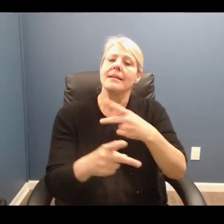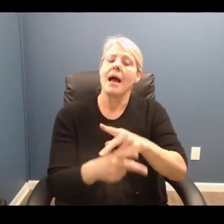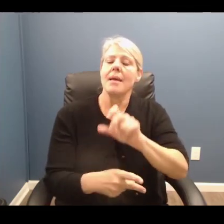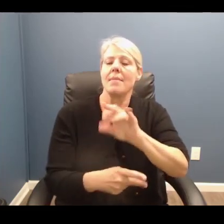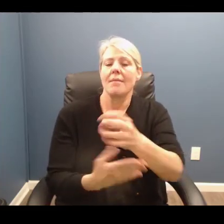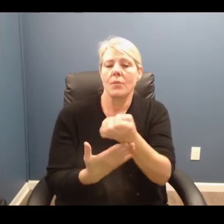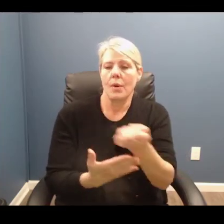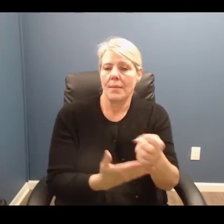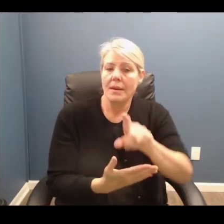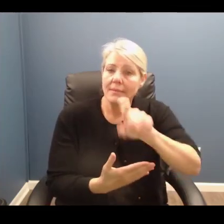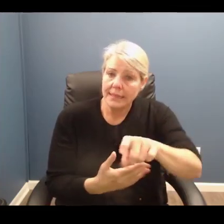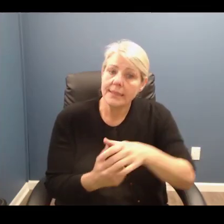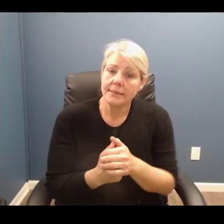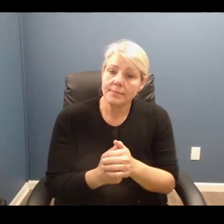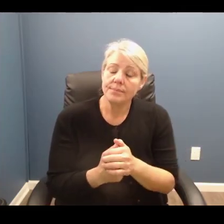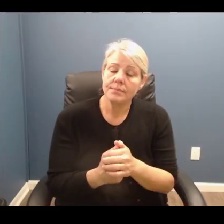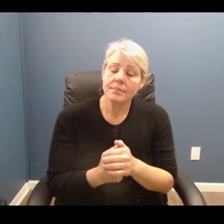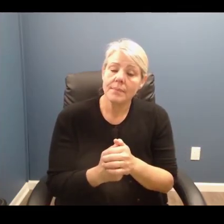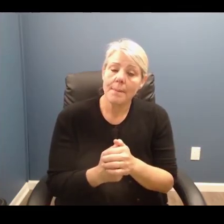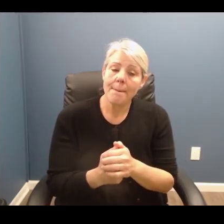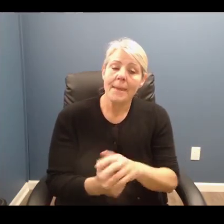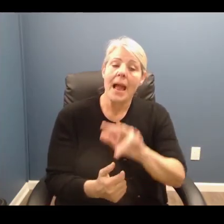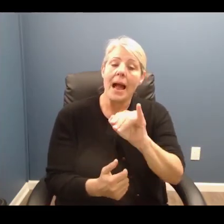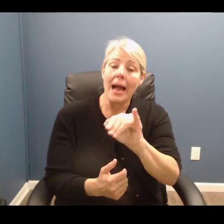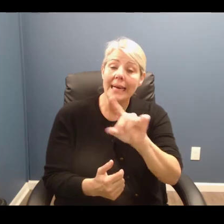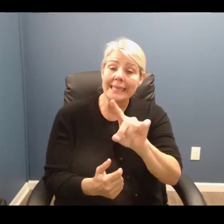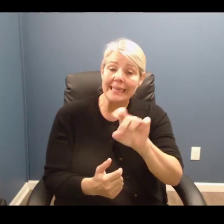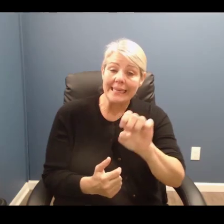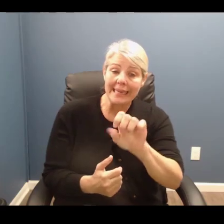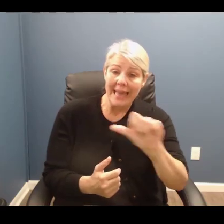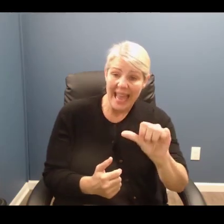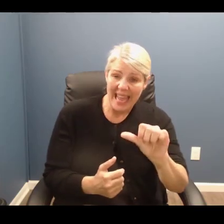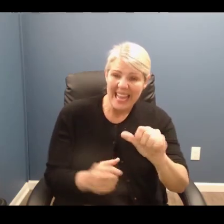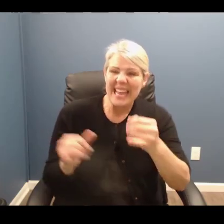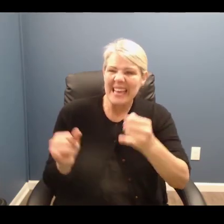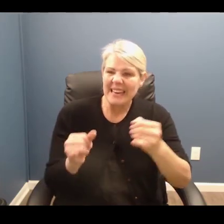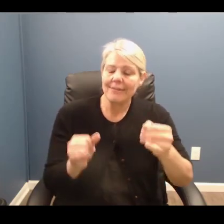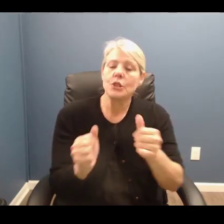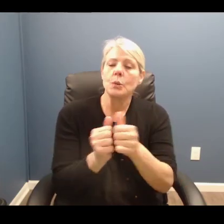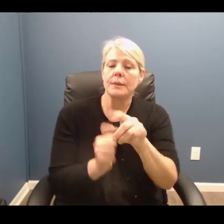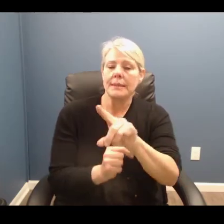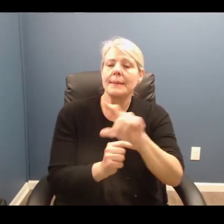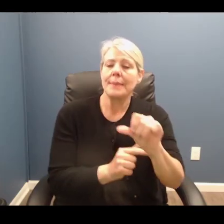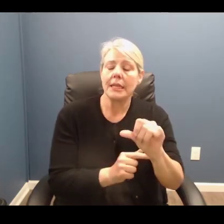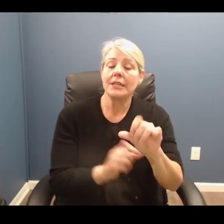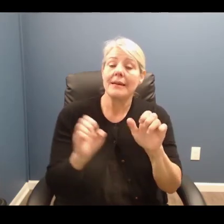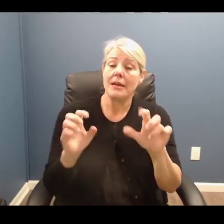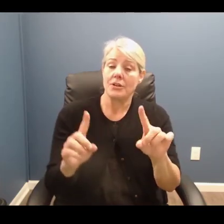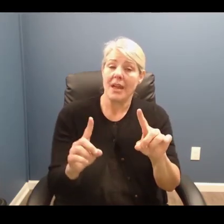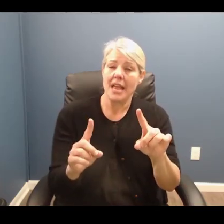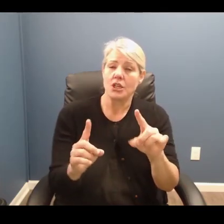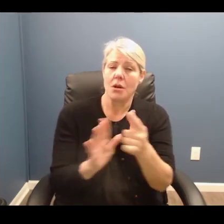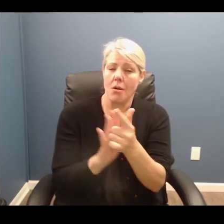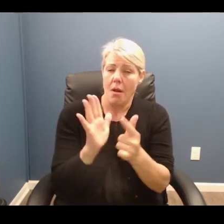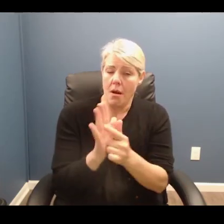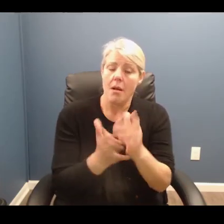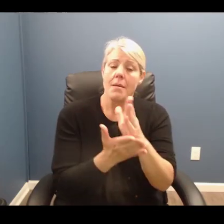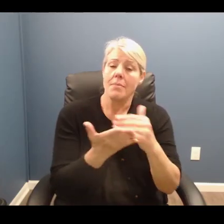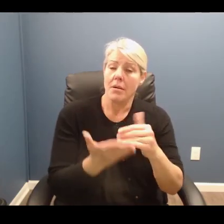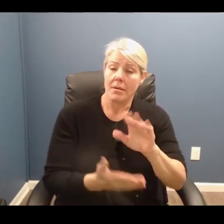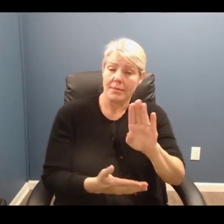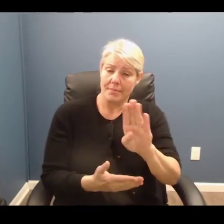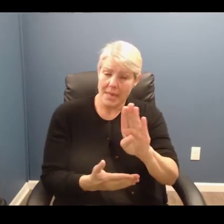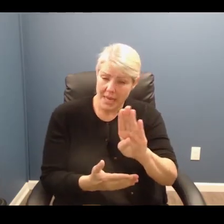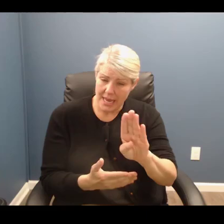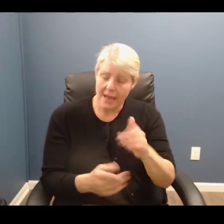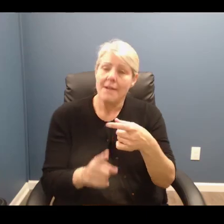Services. The Individuals with Disabilities Education Act, or IDEA, Part B Federal